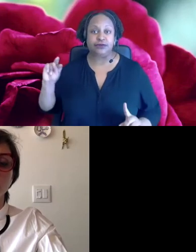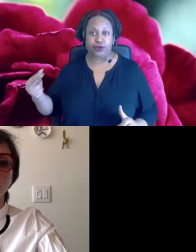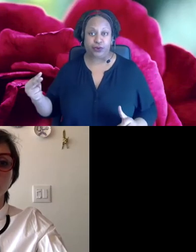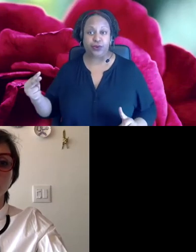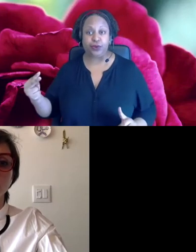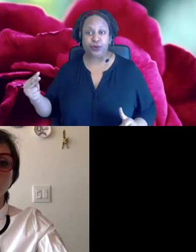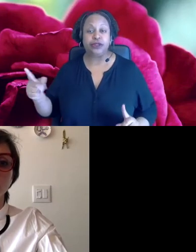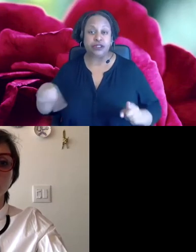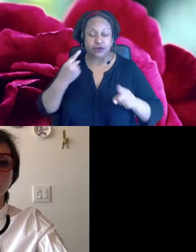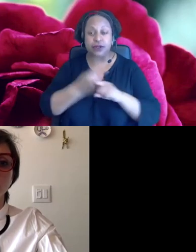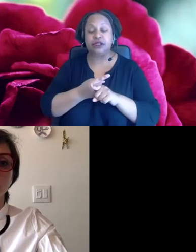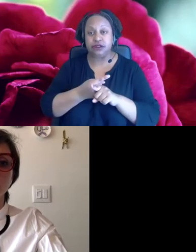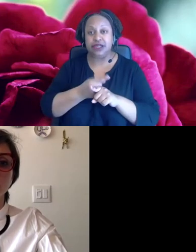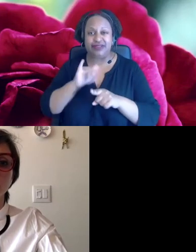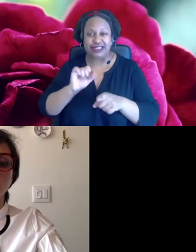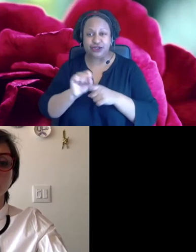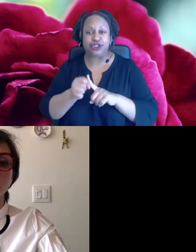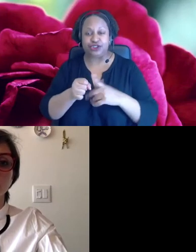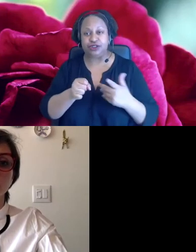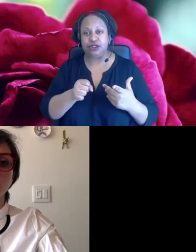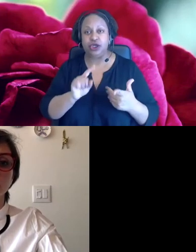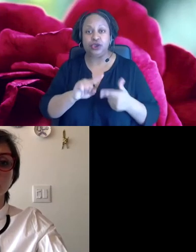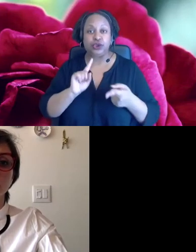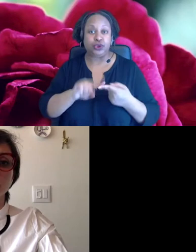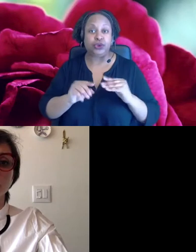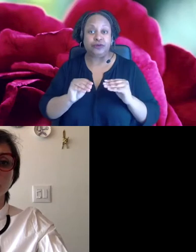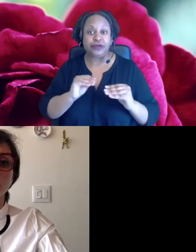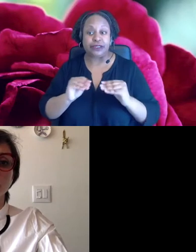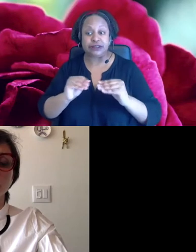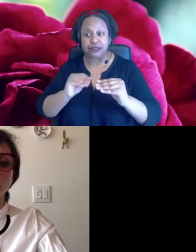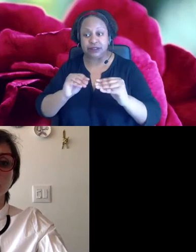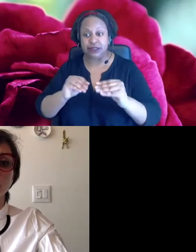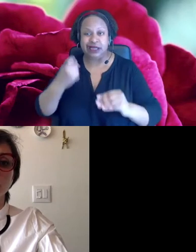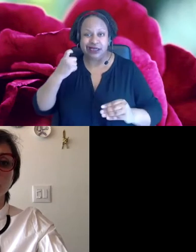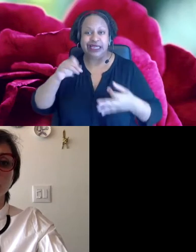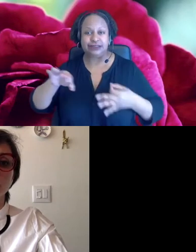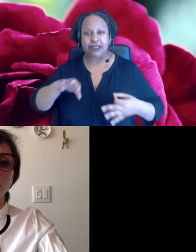is correct in that situation. So to rectify it, as I